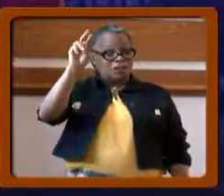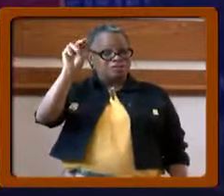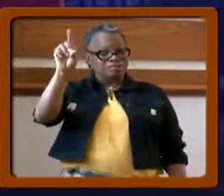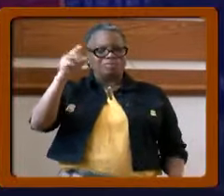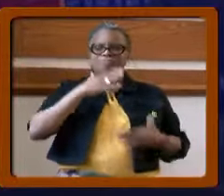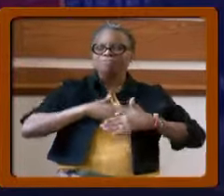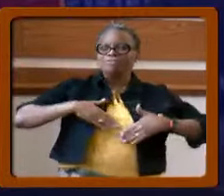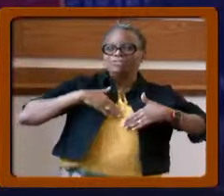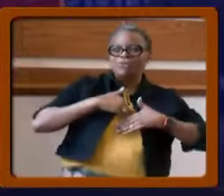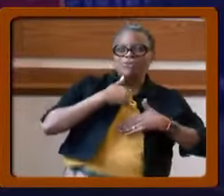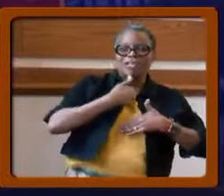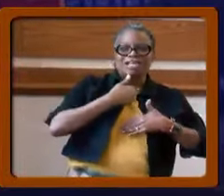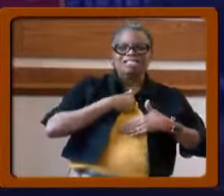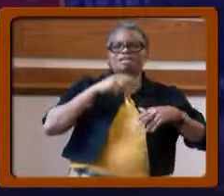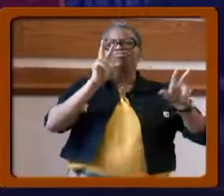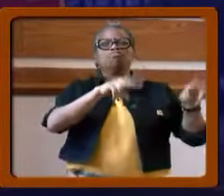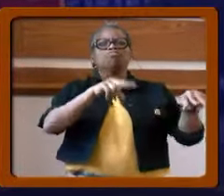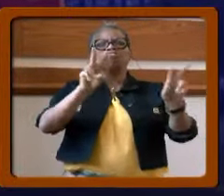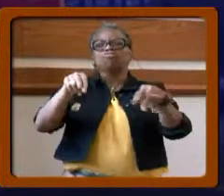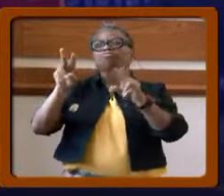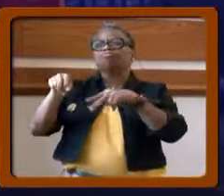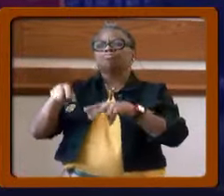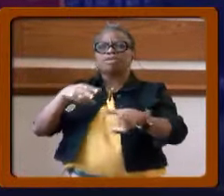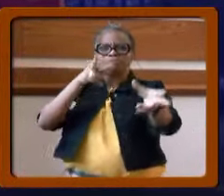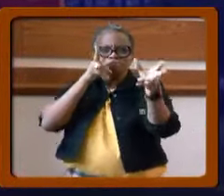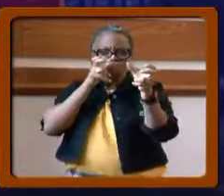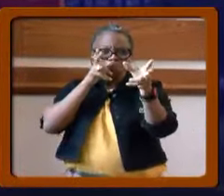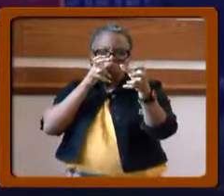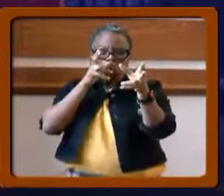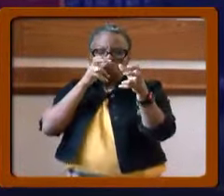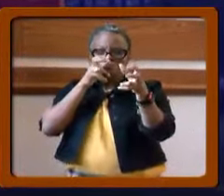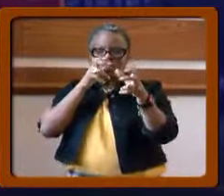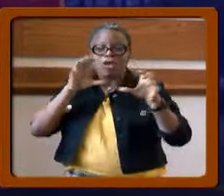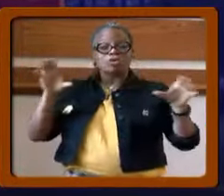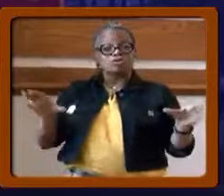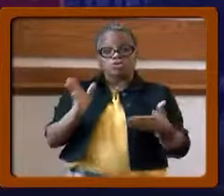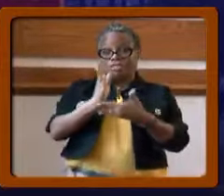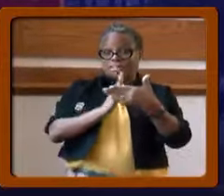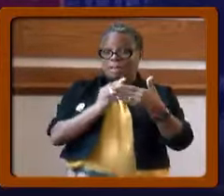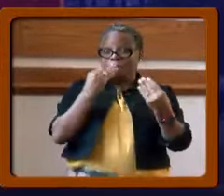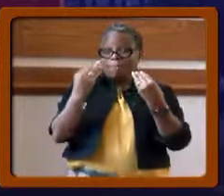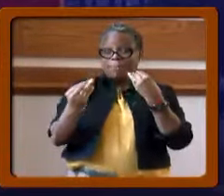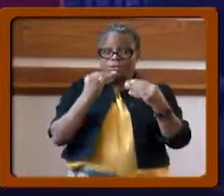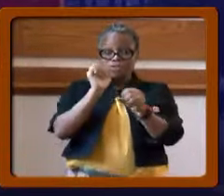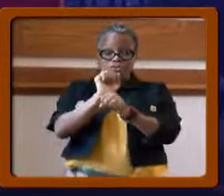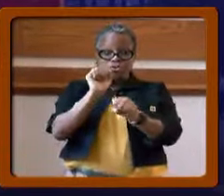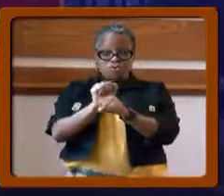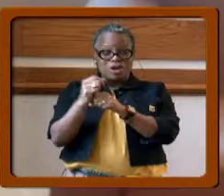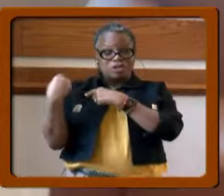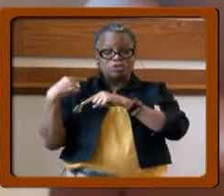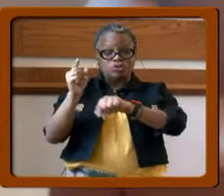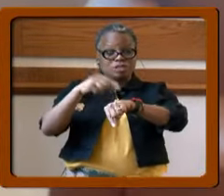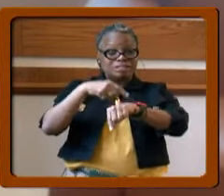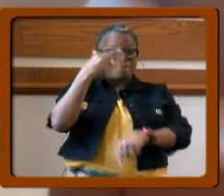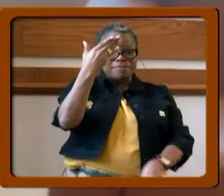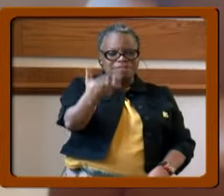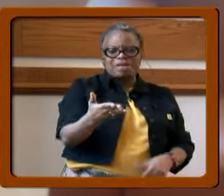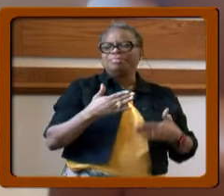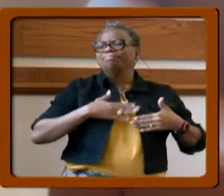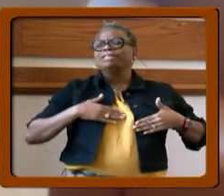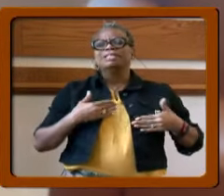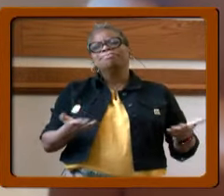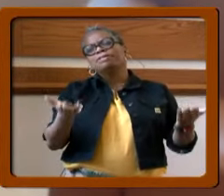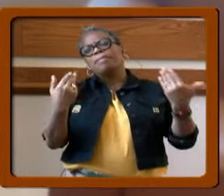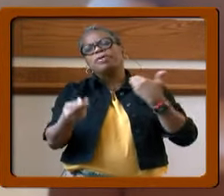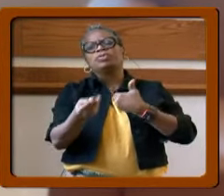good time, taking in the sights, the sounds, the history. We'll do some mission work while we are there. I want you to join us for